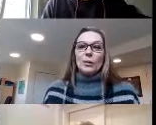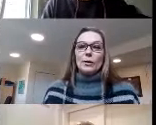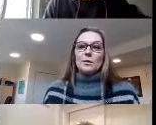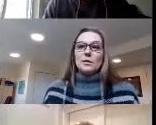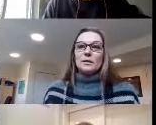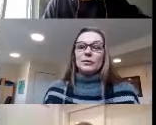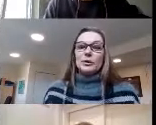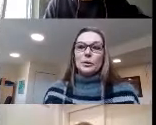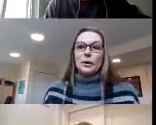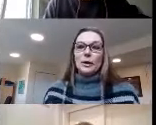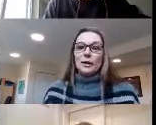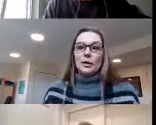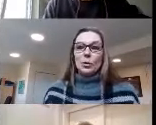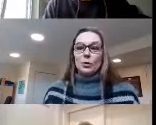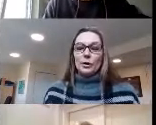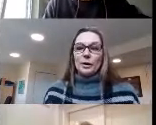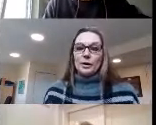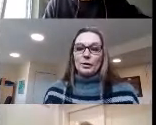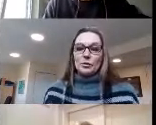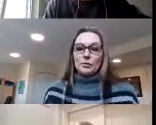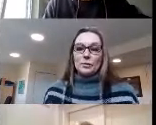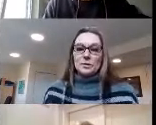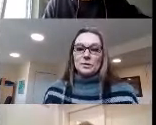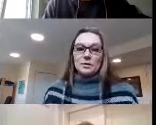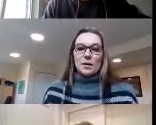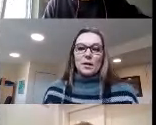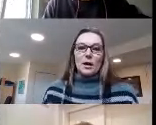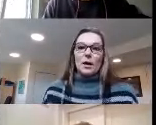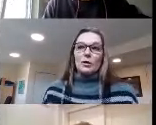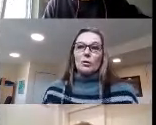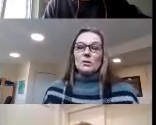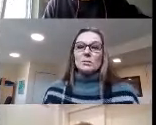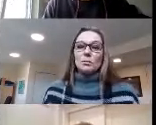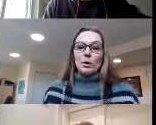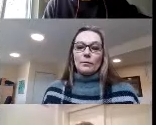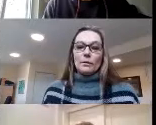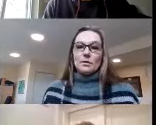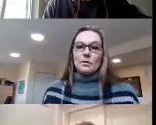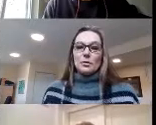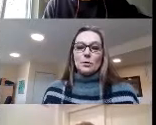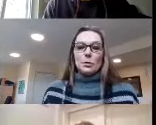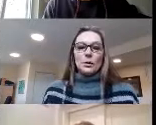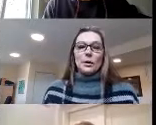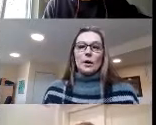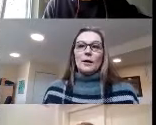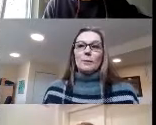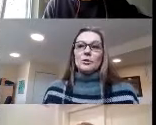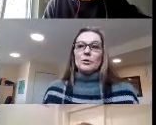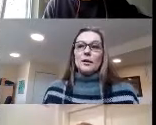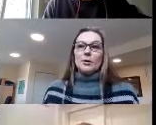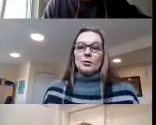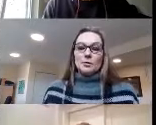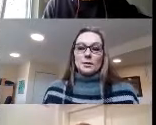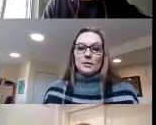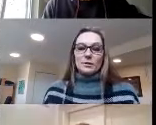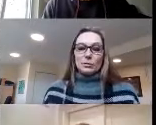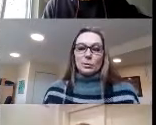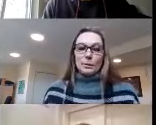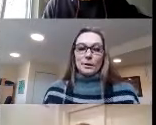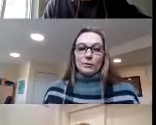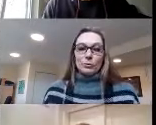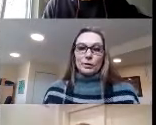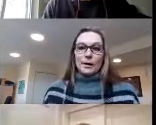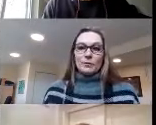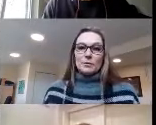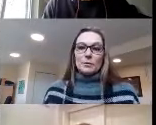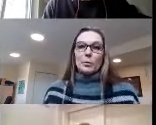raising awareness, delivering training, and coordinating our services across the province to ensure the health and safety and